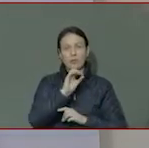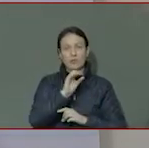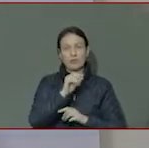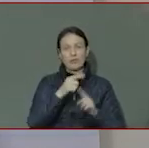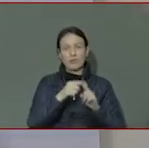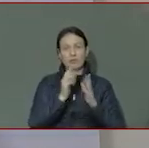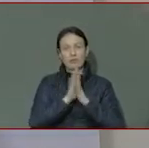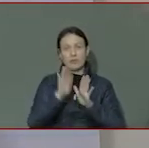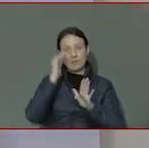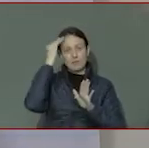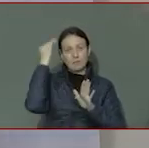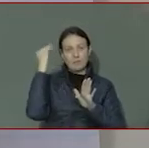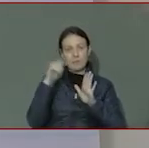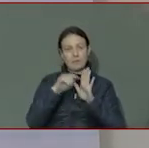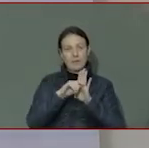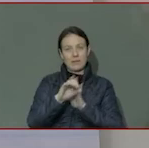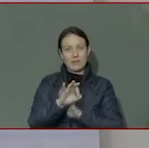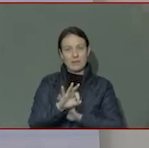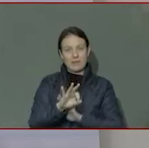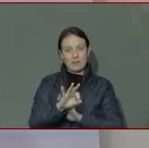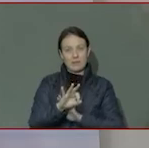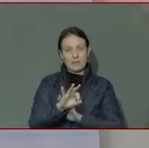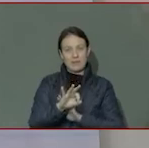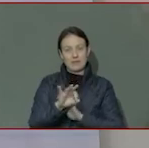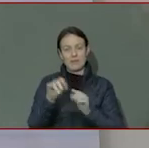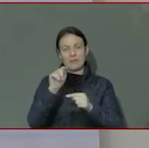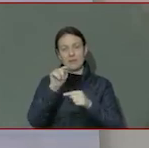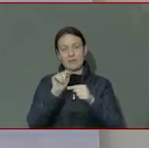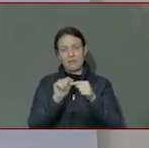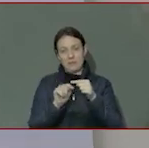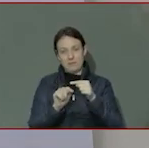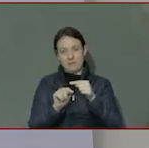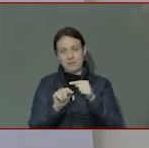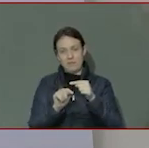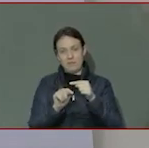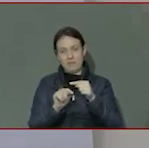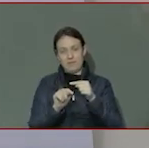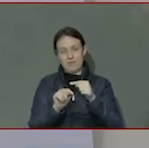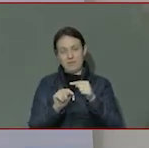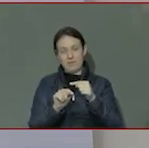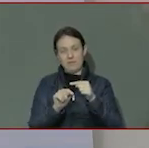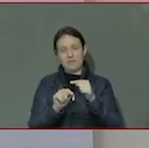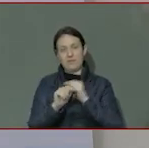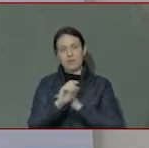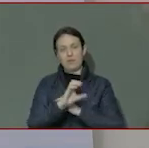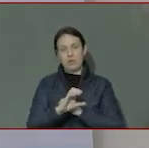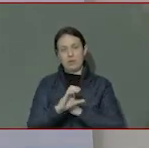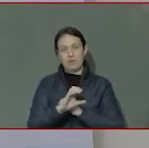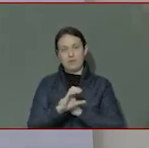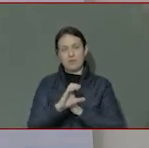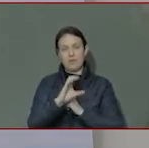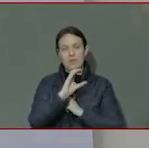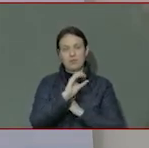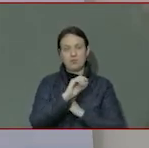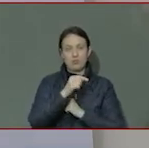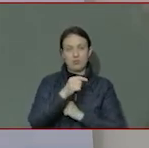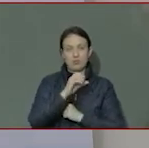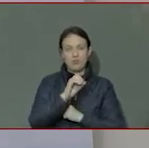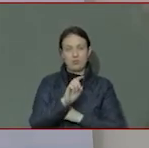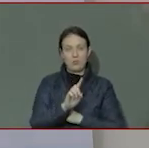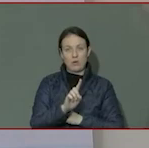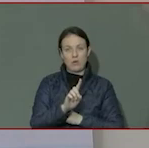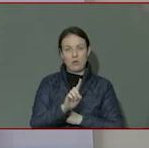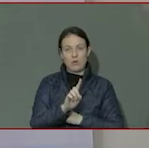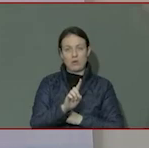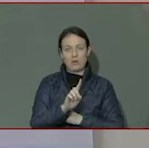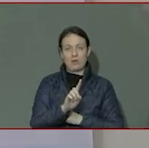to the power of negative 3, divided by the concentration, which is 0.01,